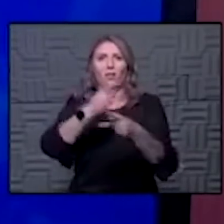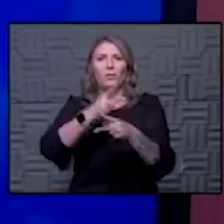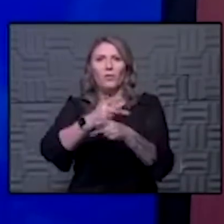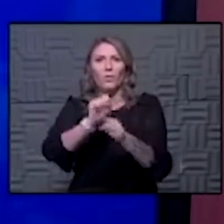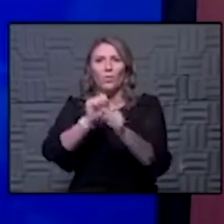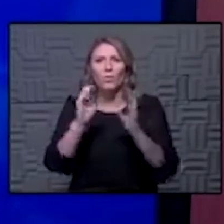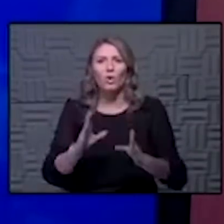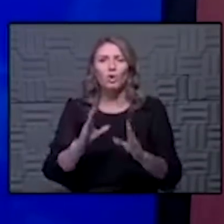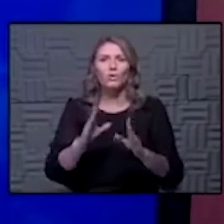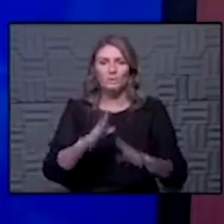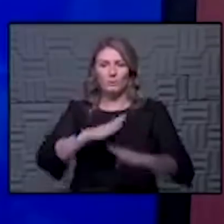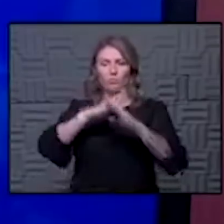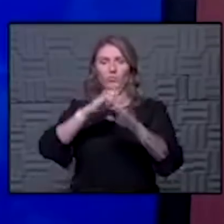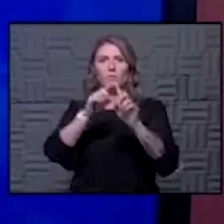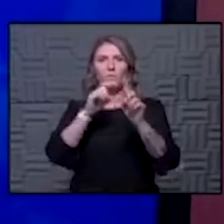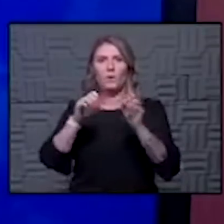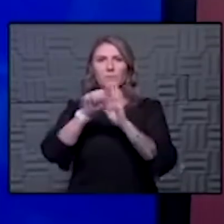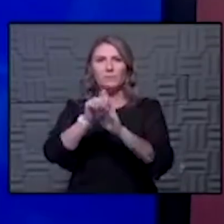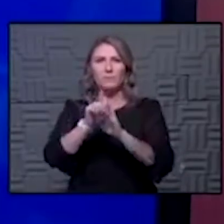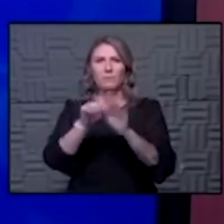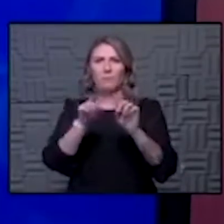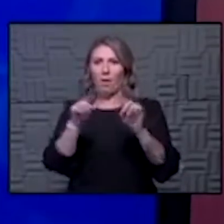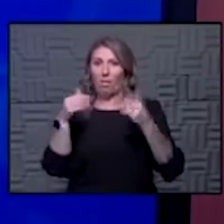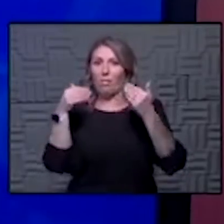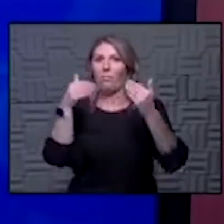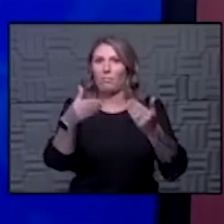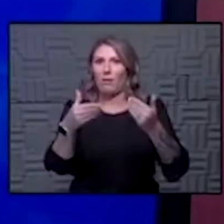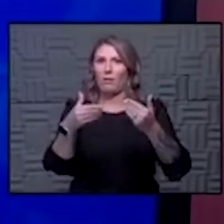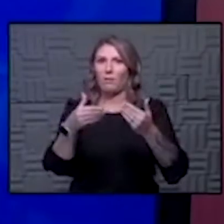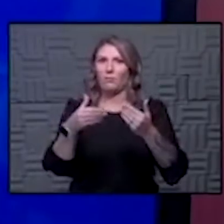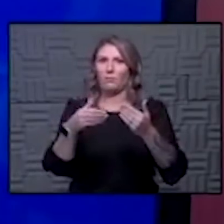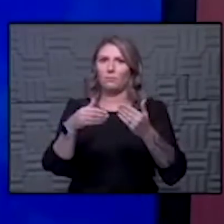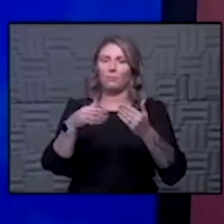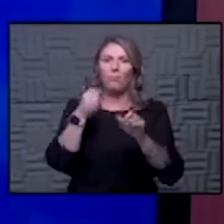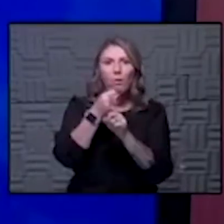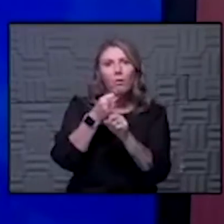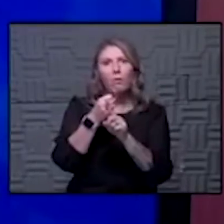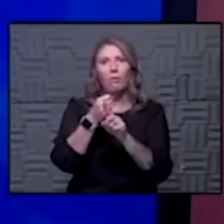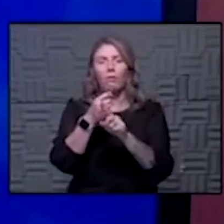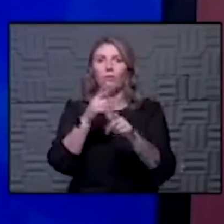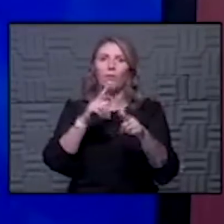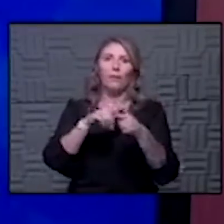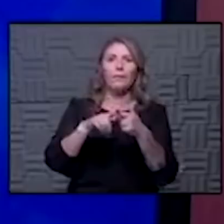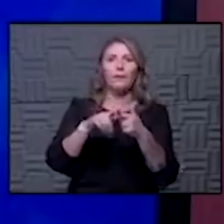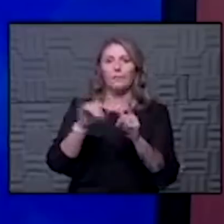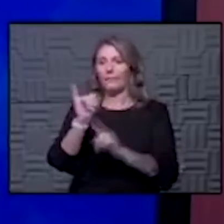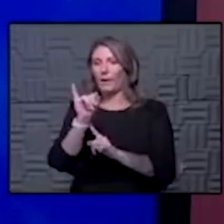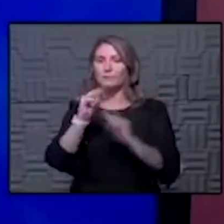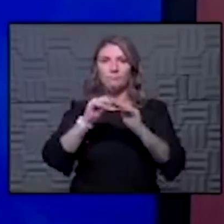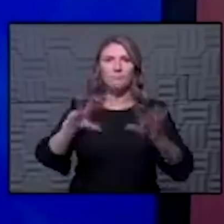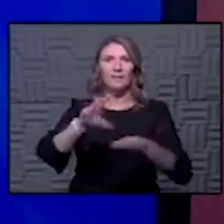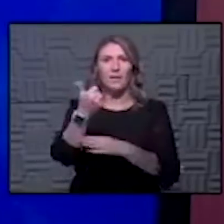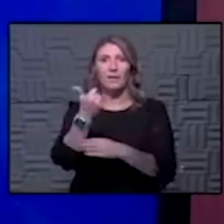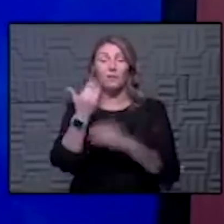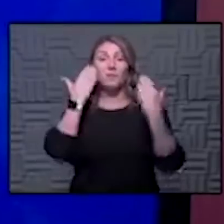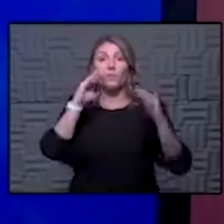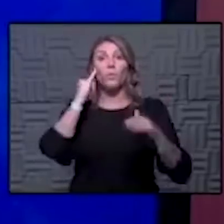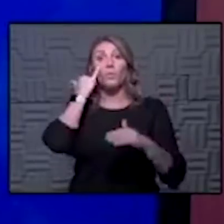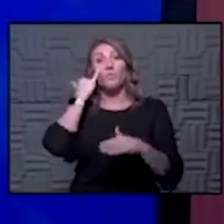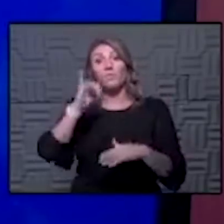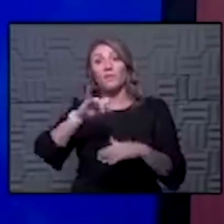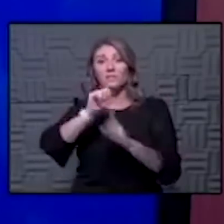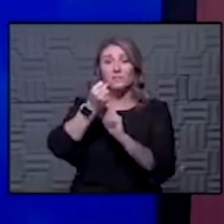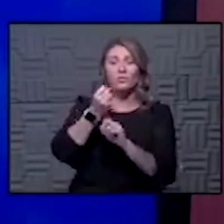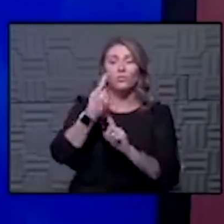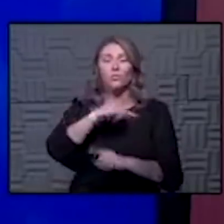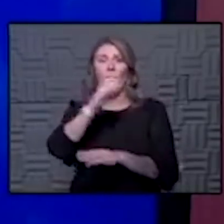that prevents you from being symptomatic but still allow you to be infected and spread it to others. And so I don't know that that's the case here. We'll know over the